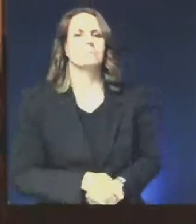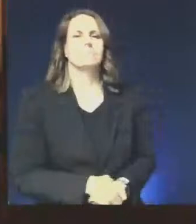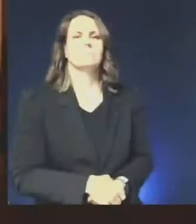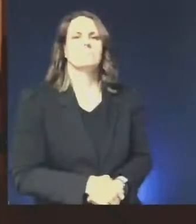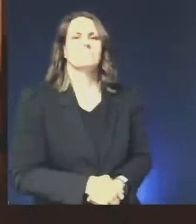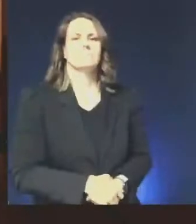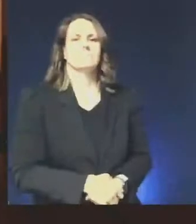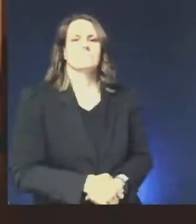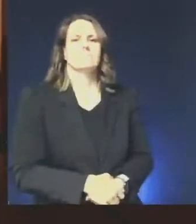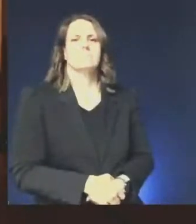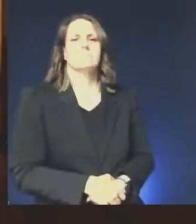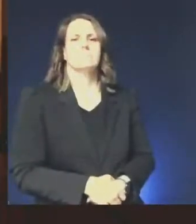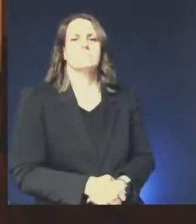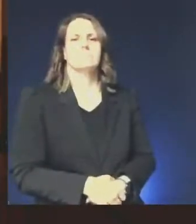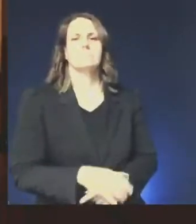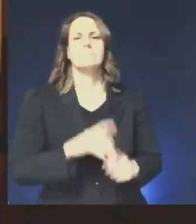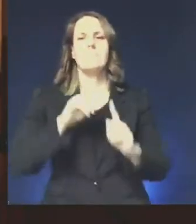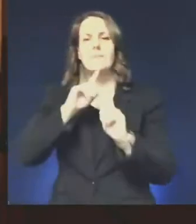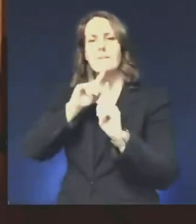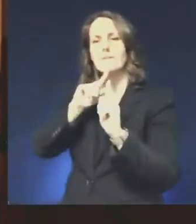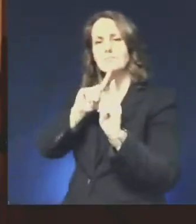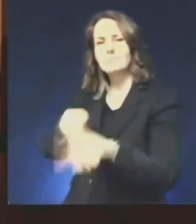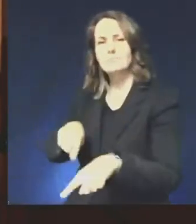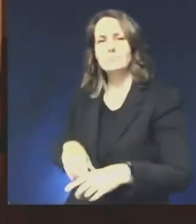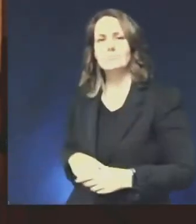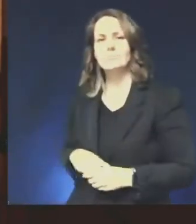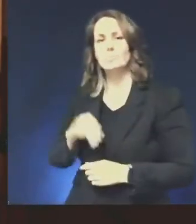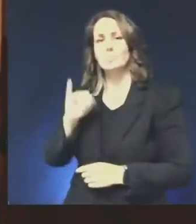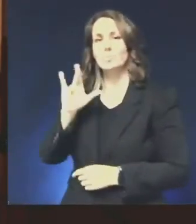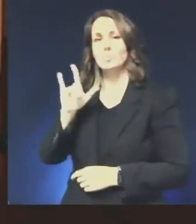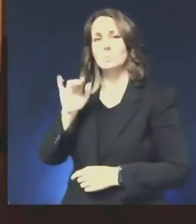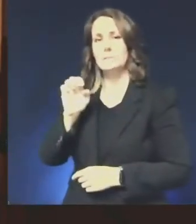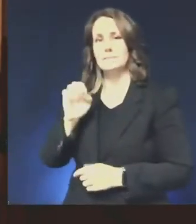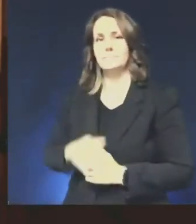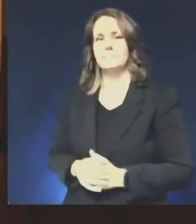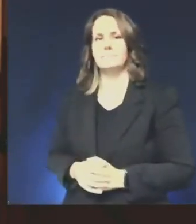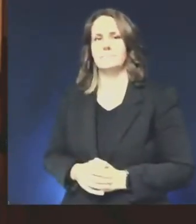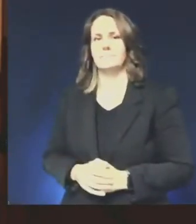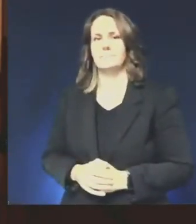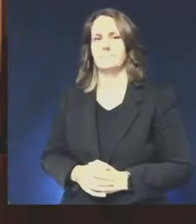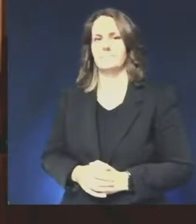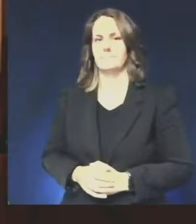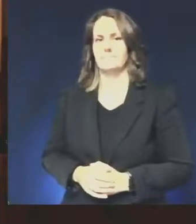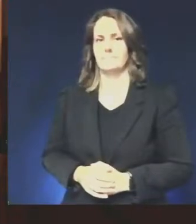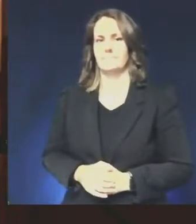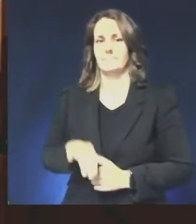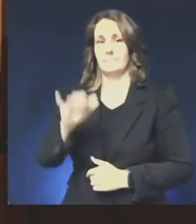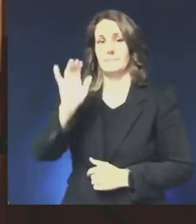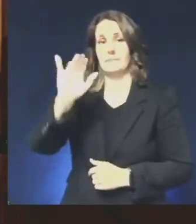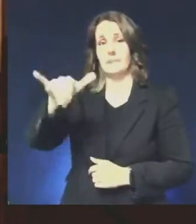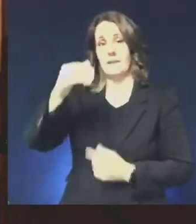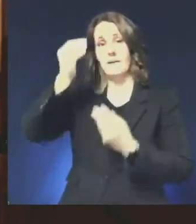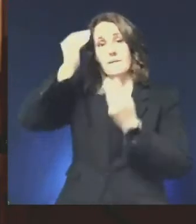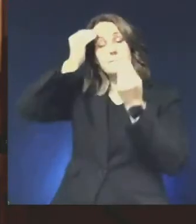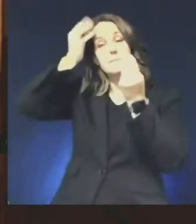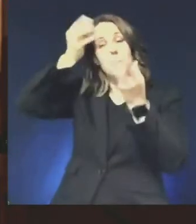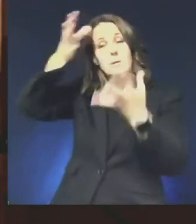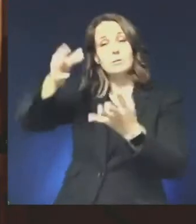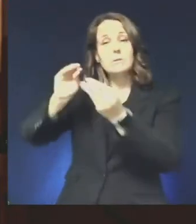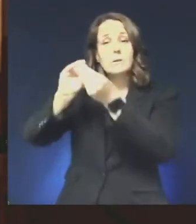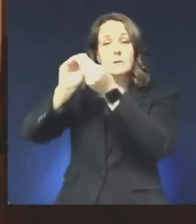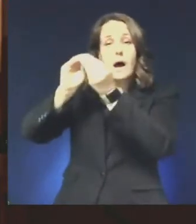tool. It is not a diagnostic tool. And so we are building the capacity to do even more